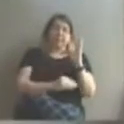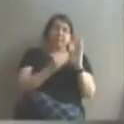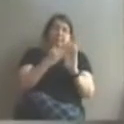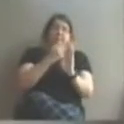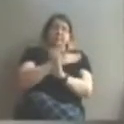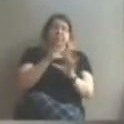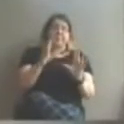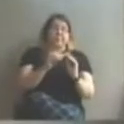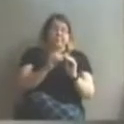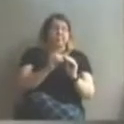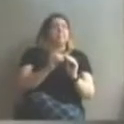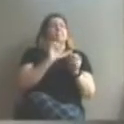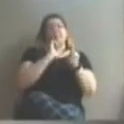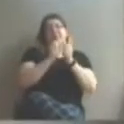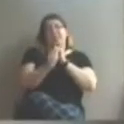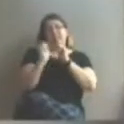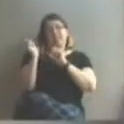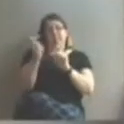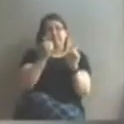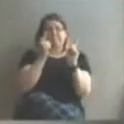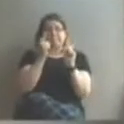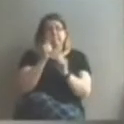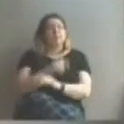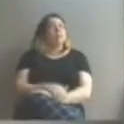minutes, motion passes unanimously.